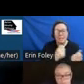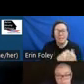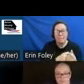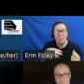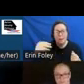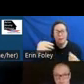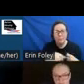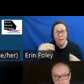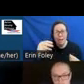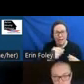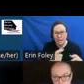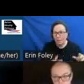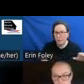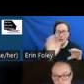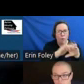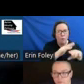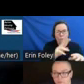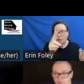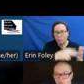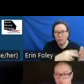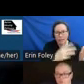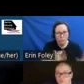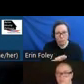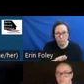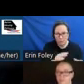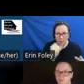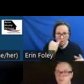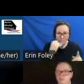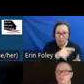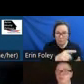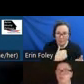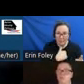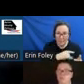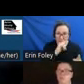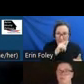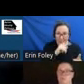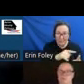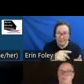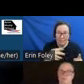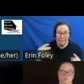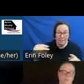of the child support would put them above the $2,000 asset cap.